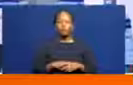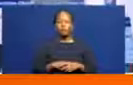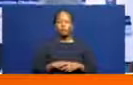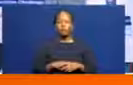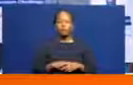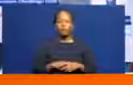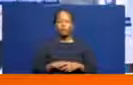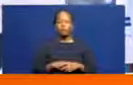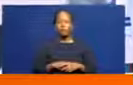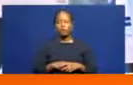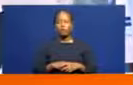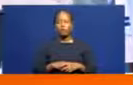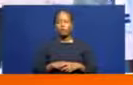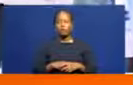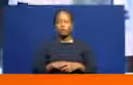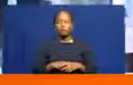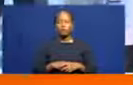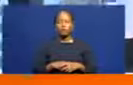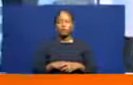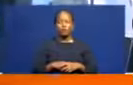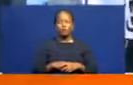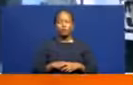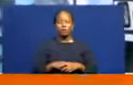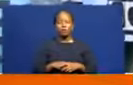yeah. We have now the...